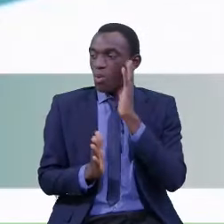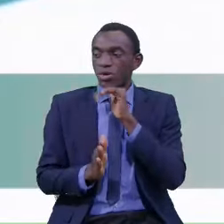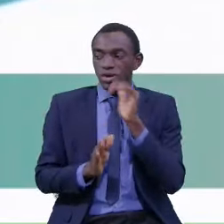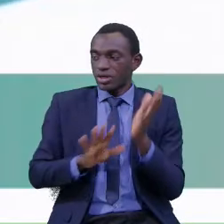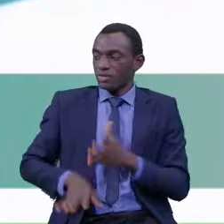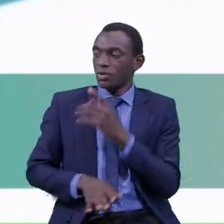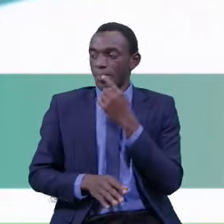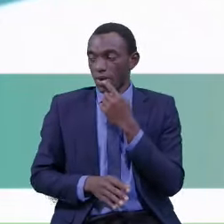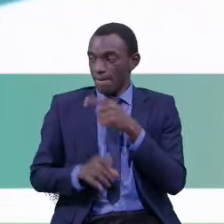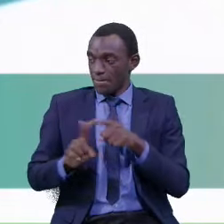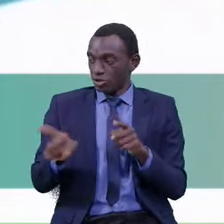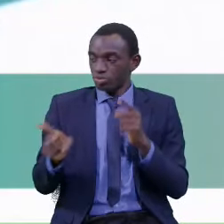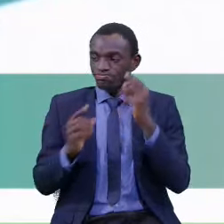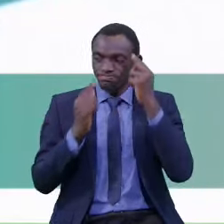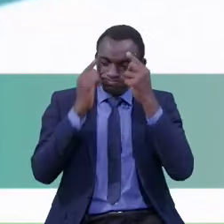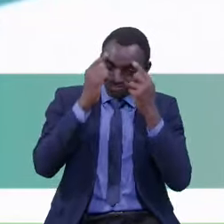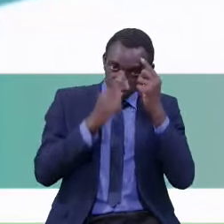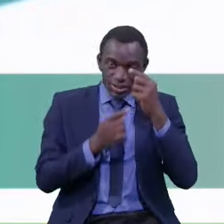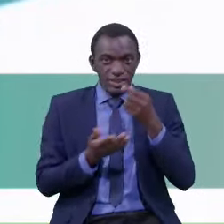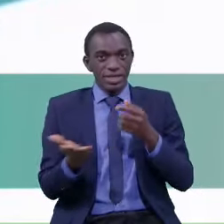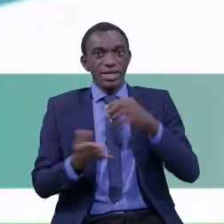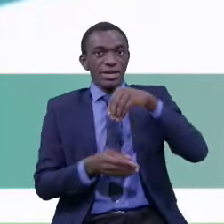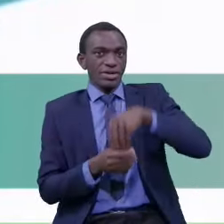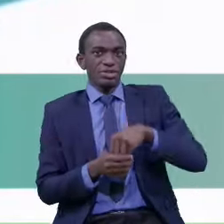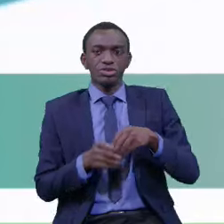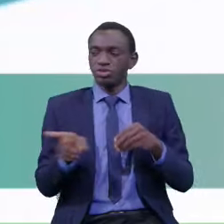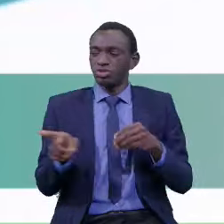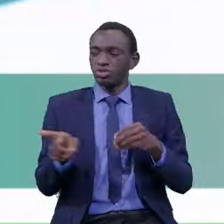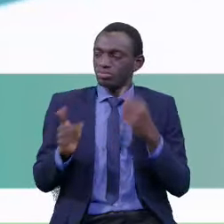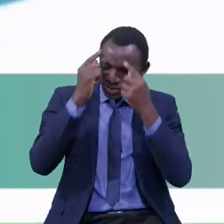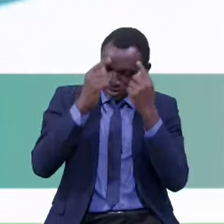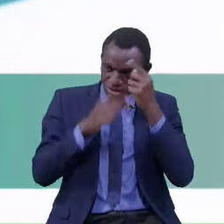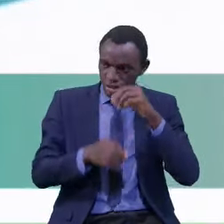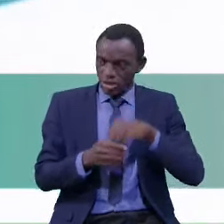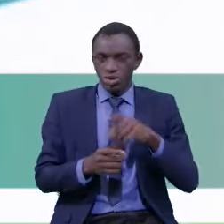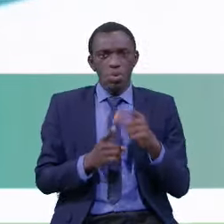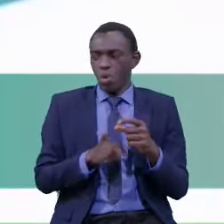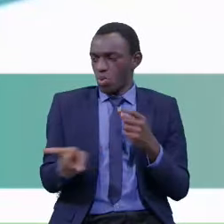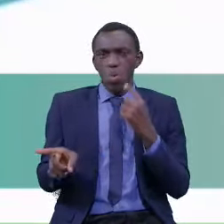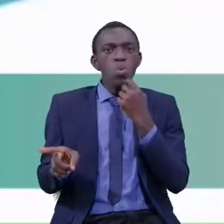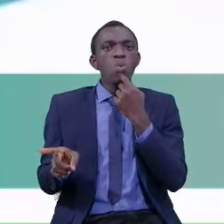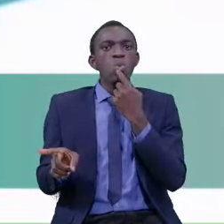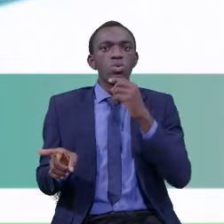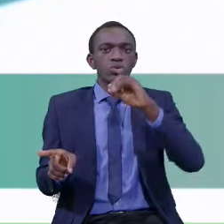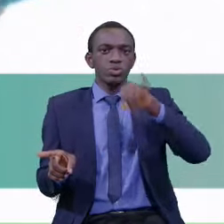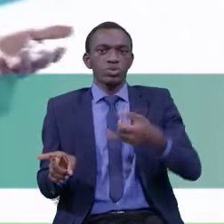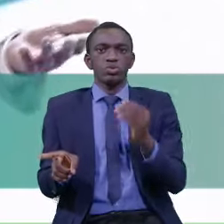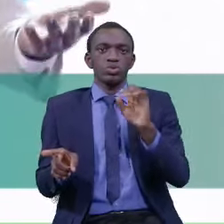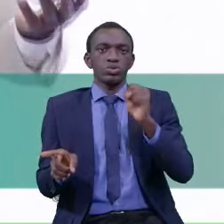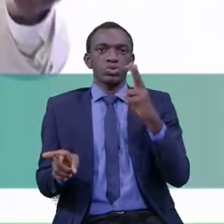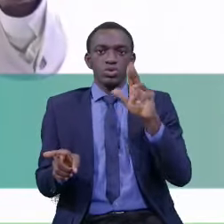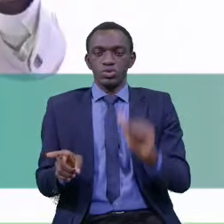meditate therein. Meditate therein. What does that mean? I look at